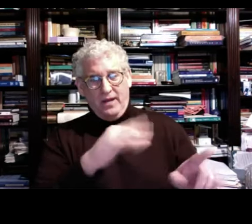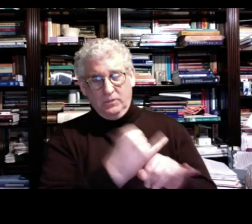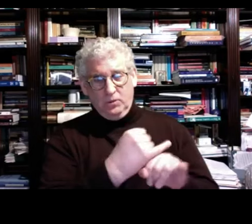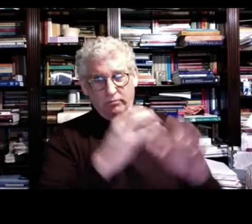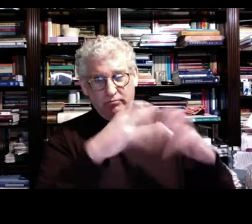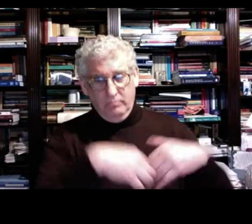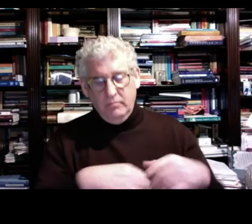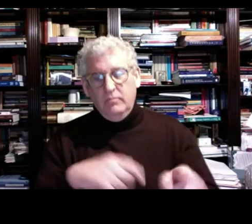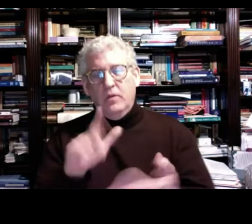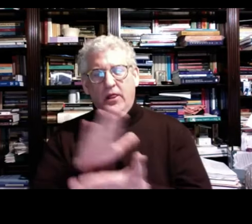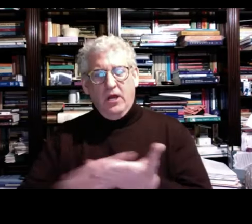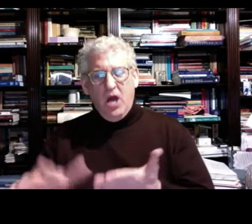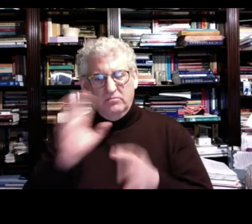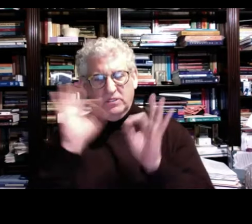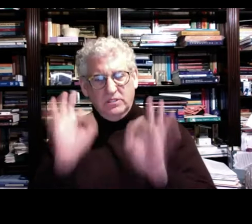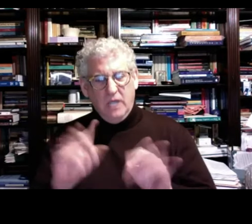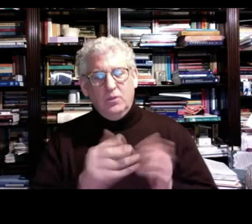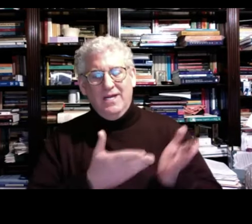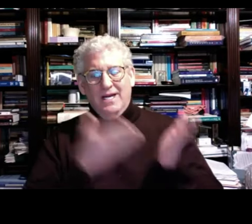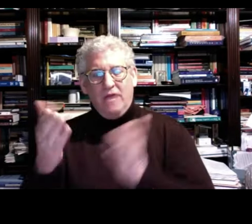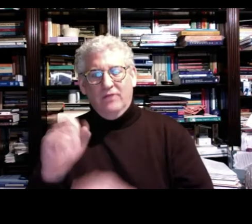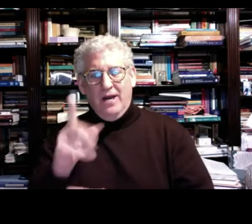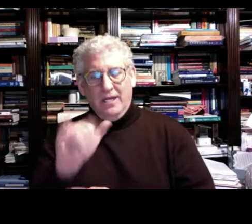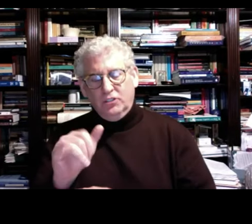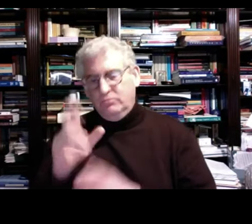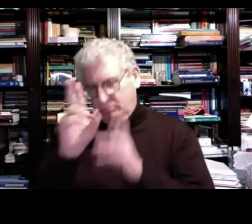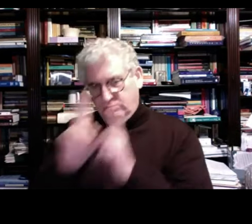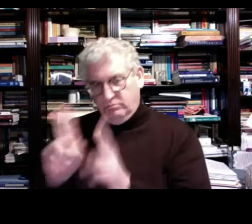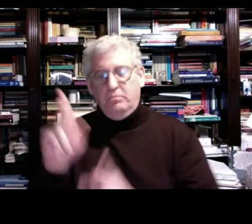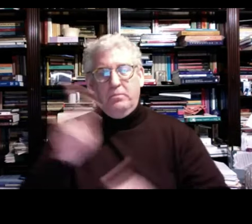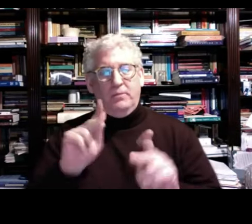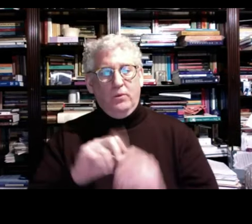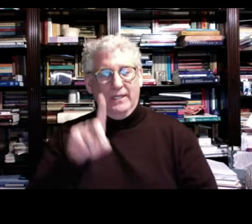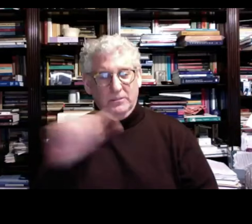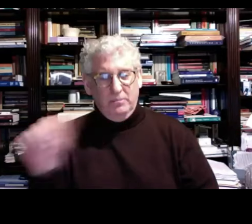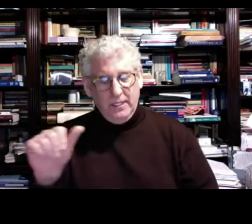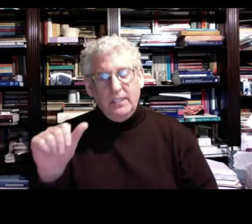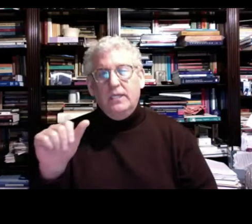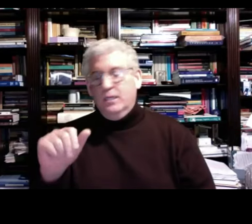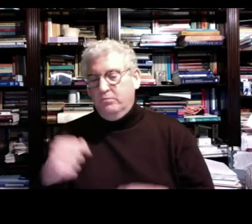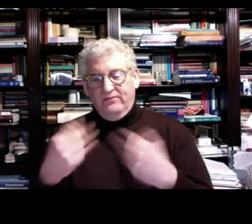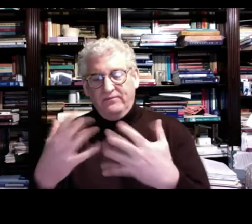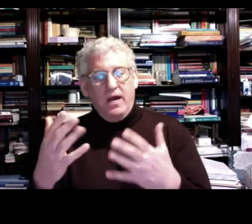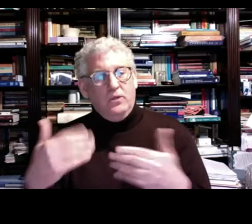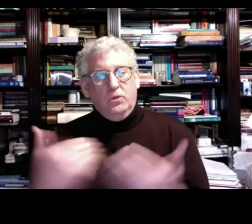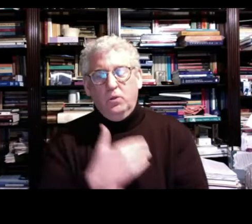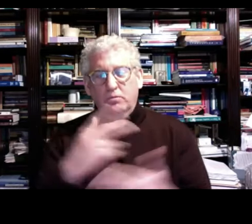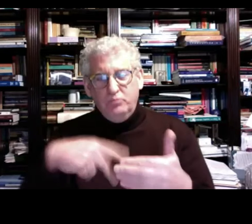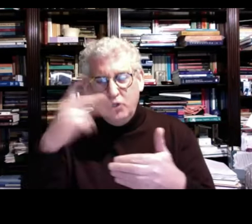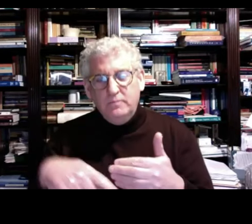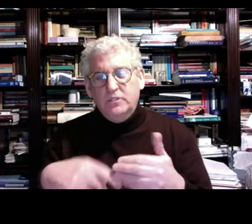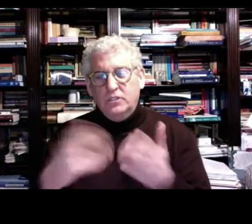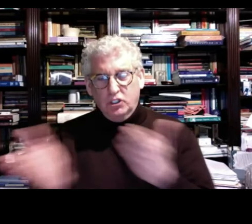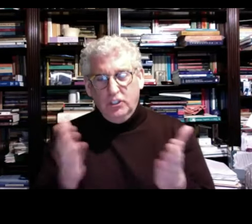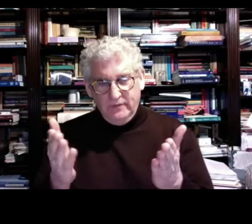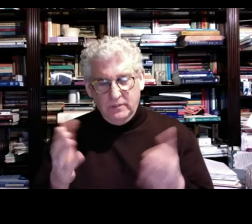the Willowbrook School. And when that institution closed, the college decided to carry on the legacy, even though